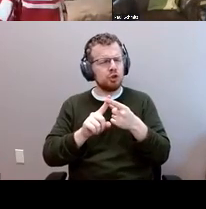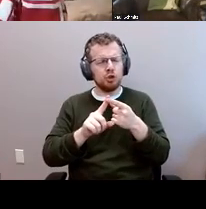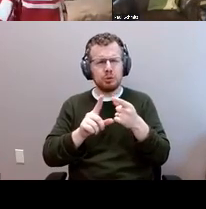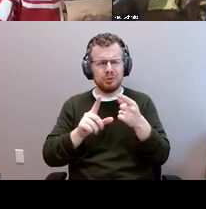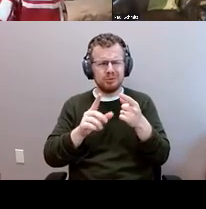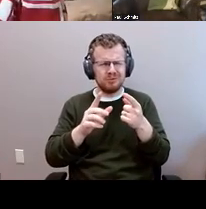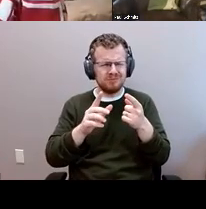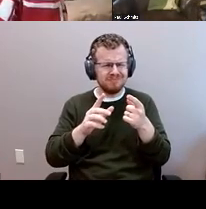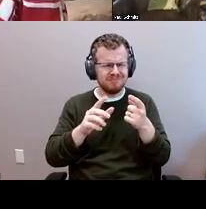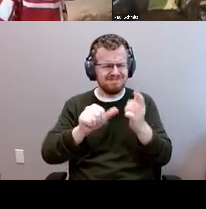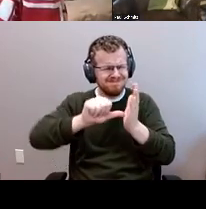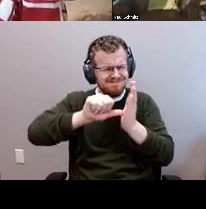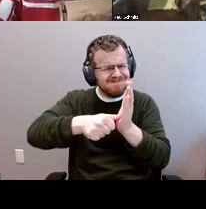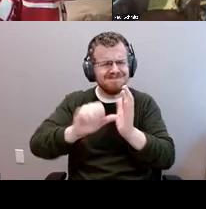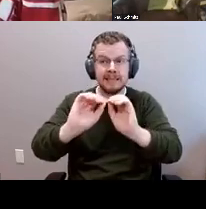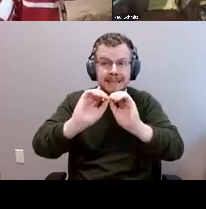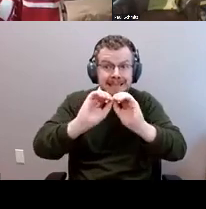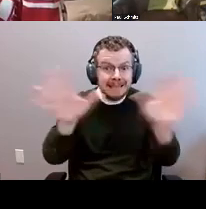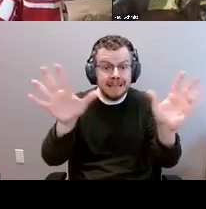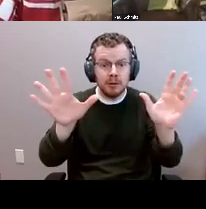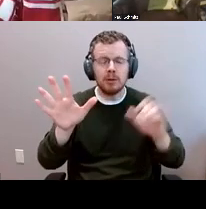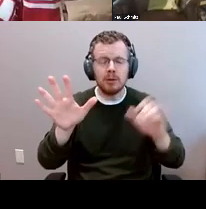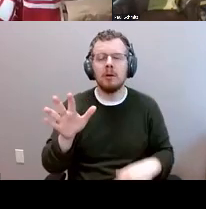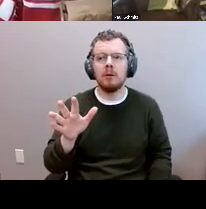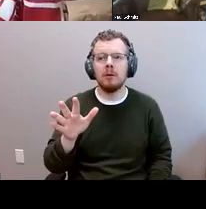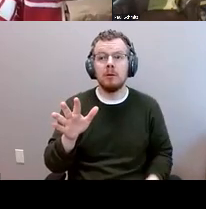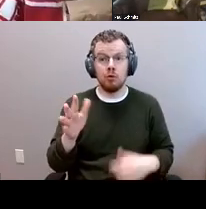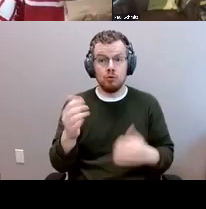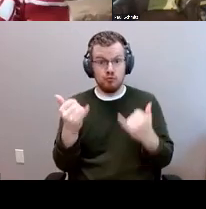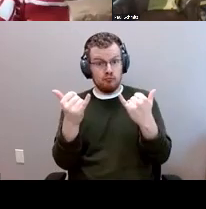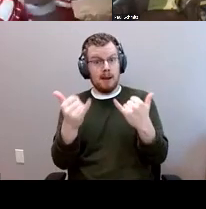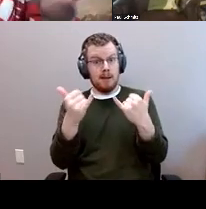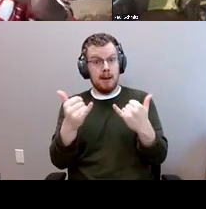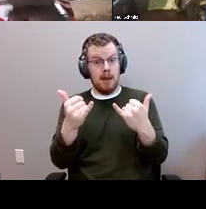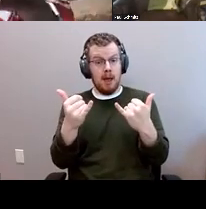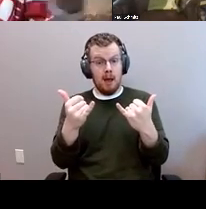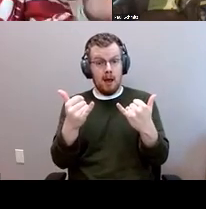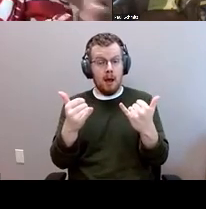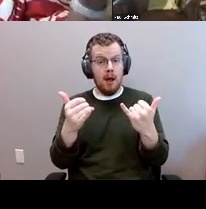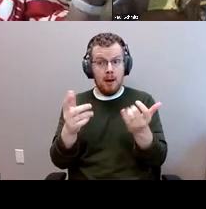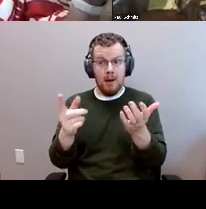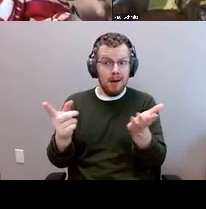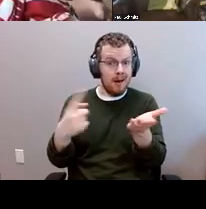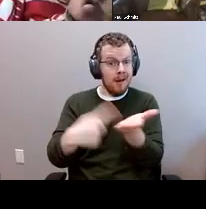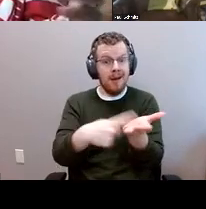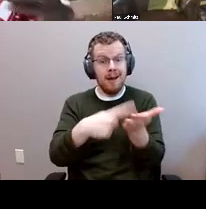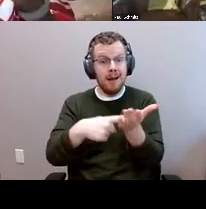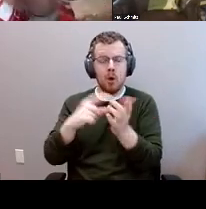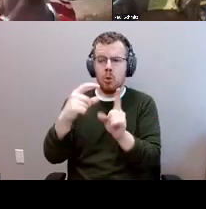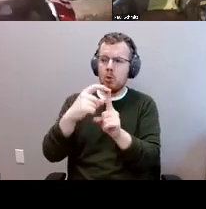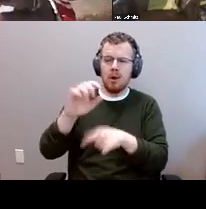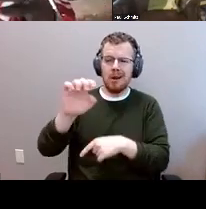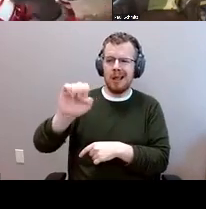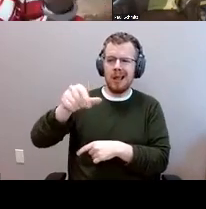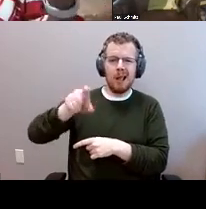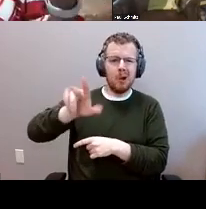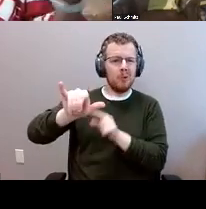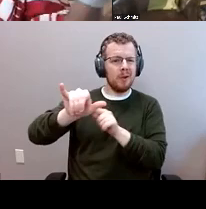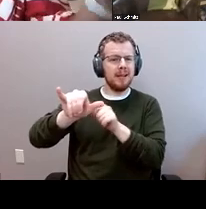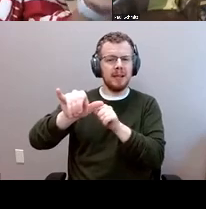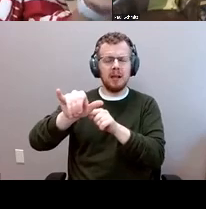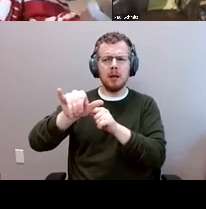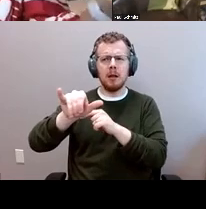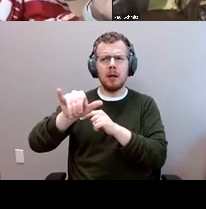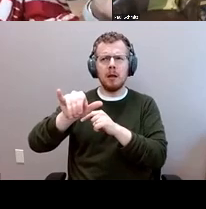this conversation, is that right now we're having a conversation, the messaging is around the word equity, but this is not